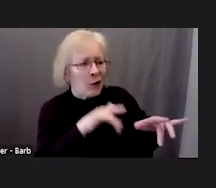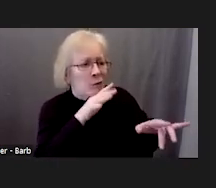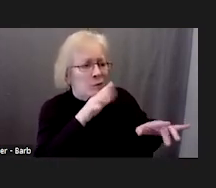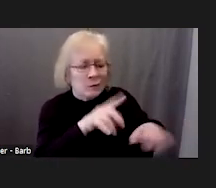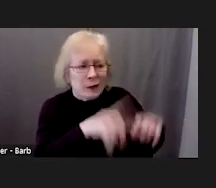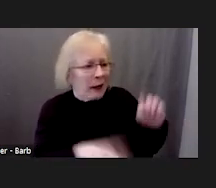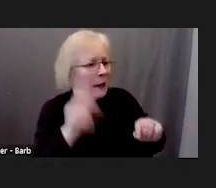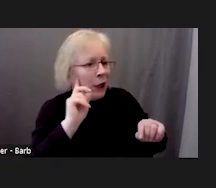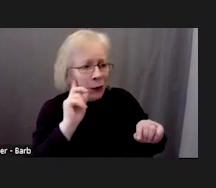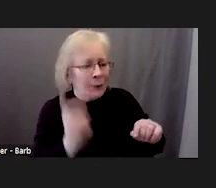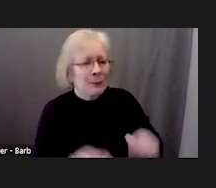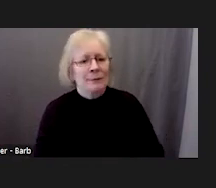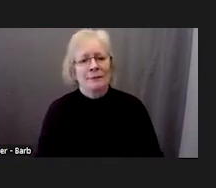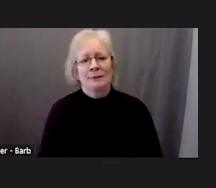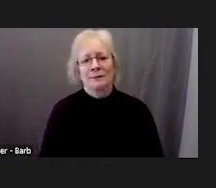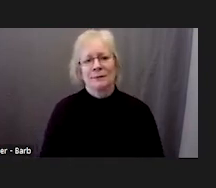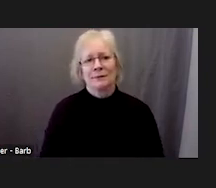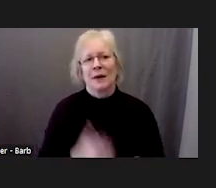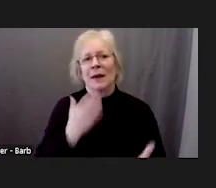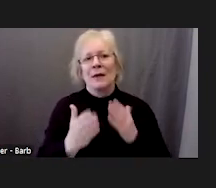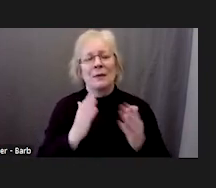Let's maybe she'll